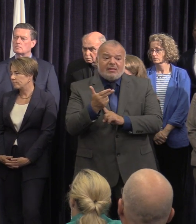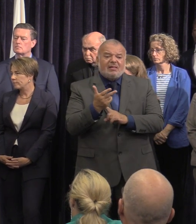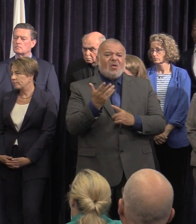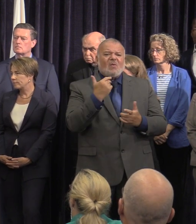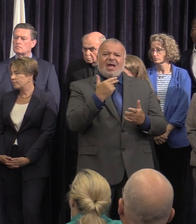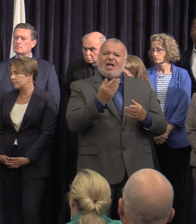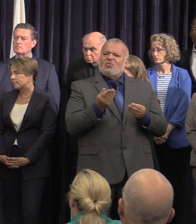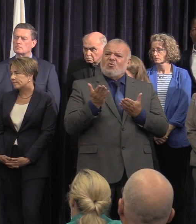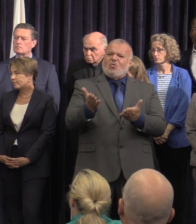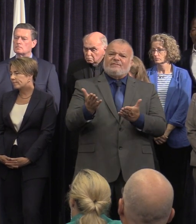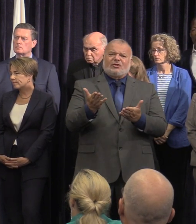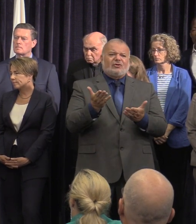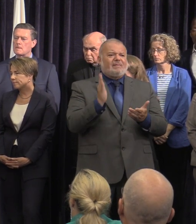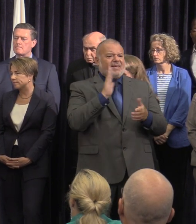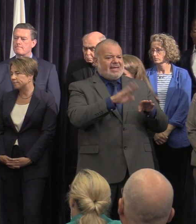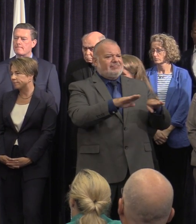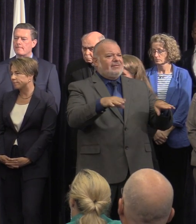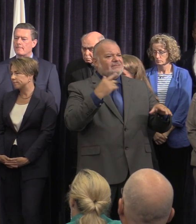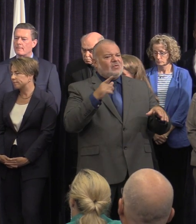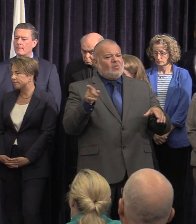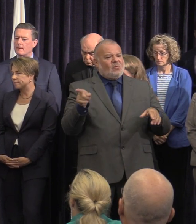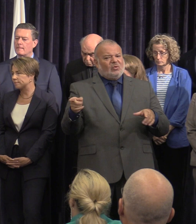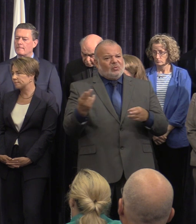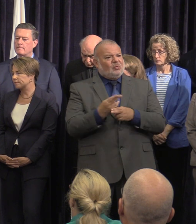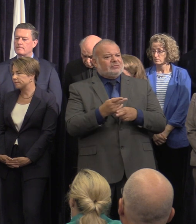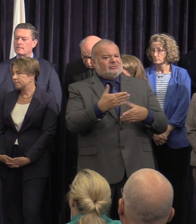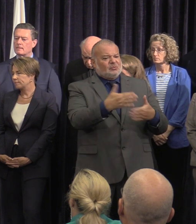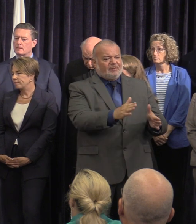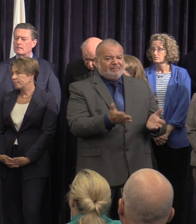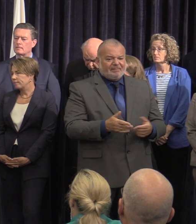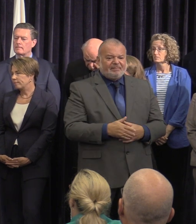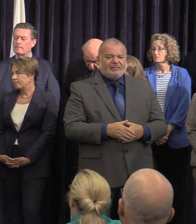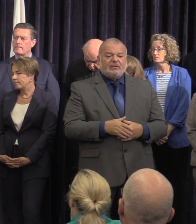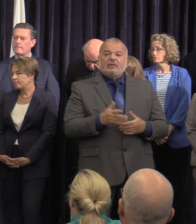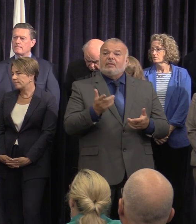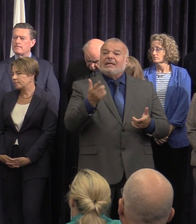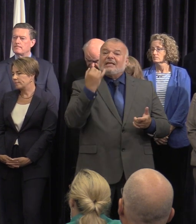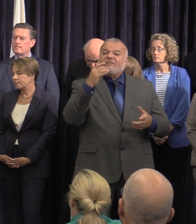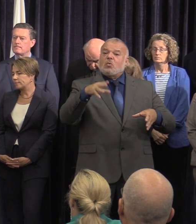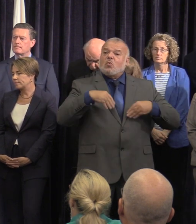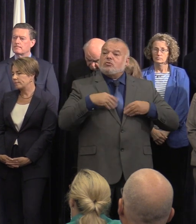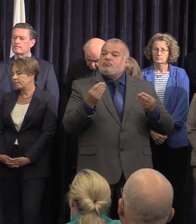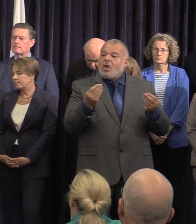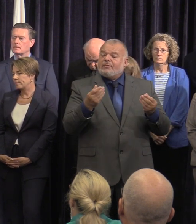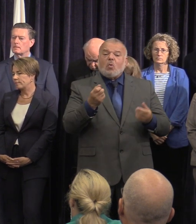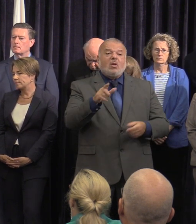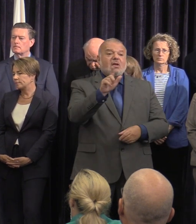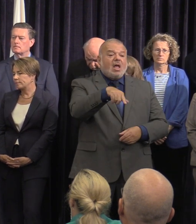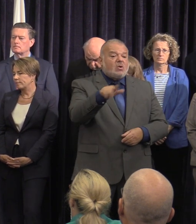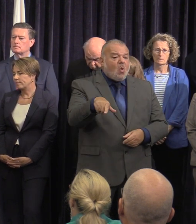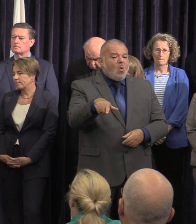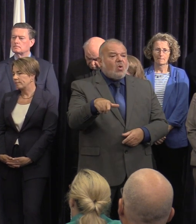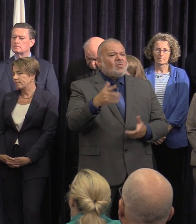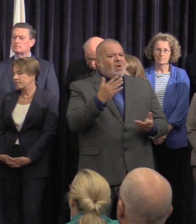assistance. If you're a landlord or a property owner, we can use you too. We can connect you with service providers to help transition families into permanent